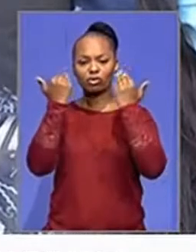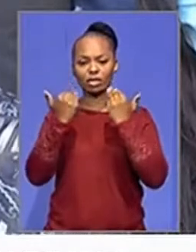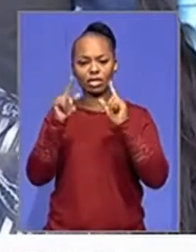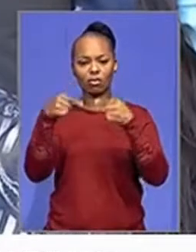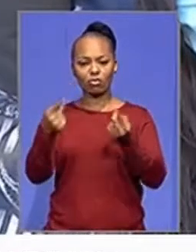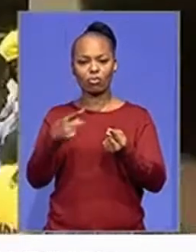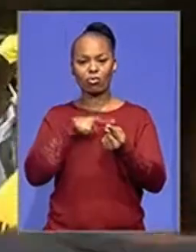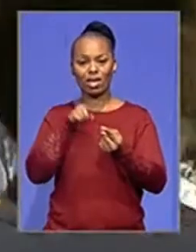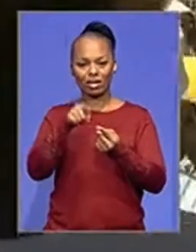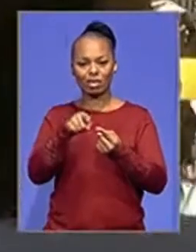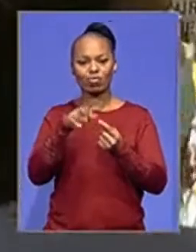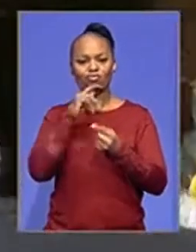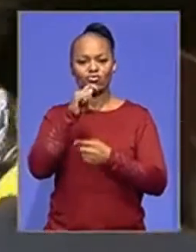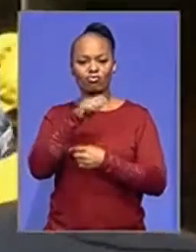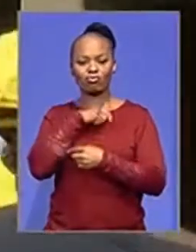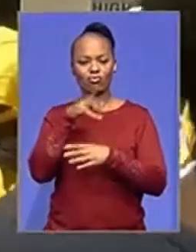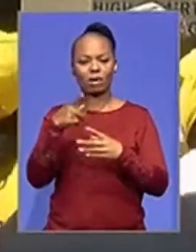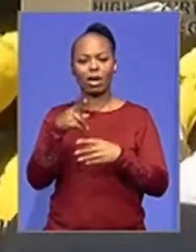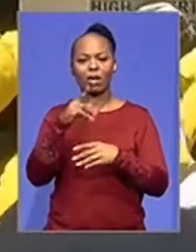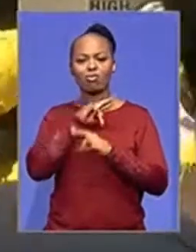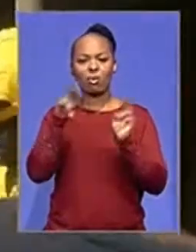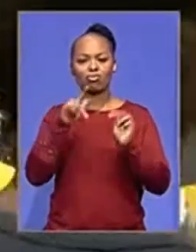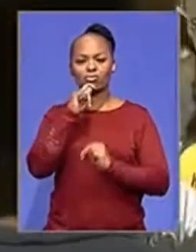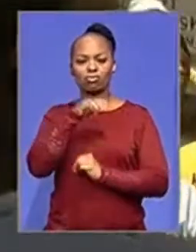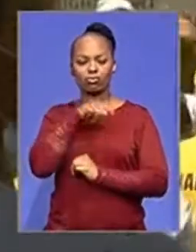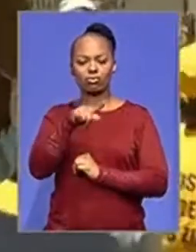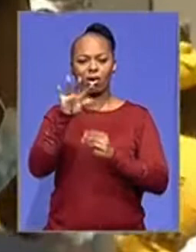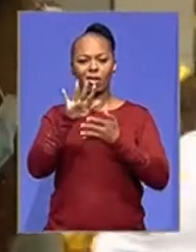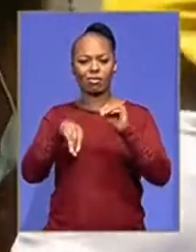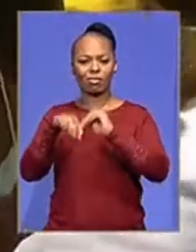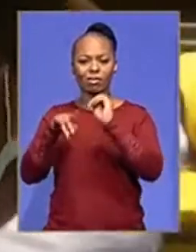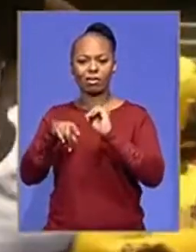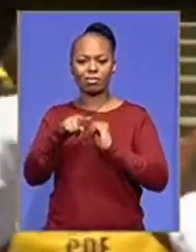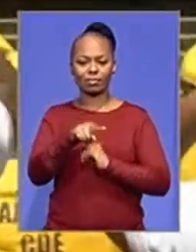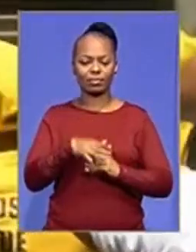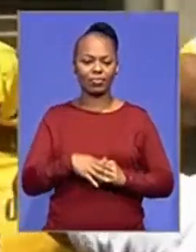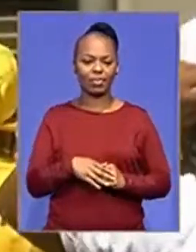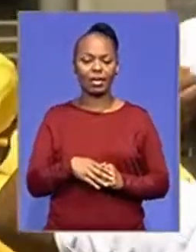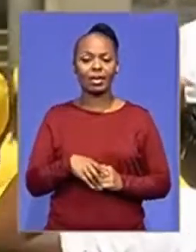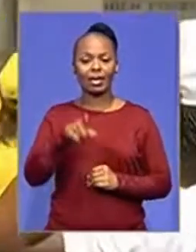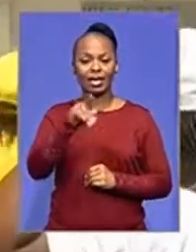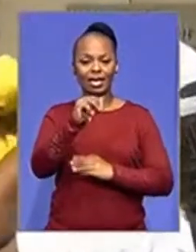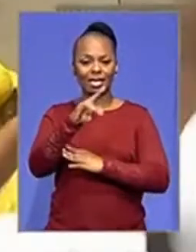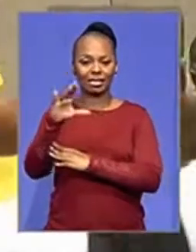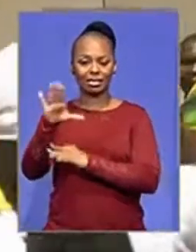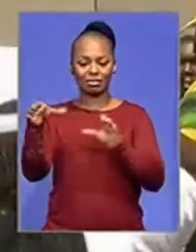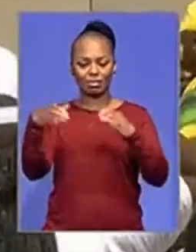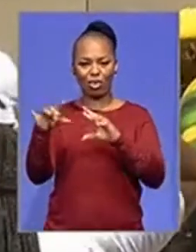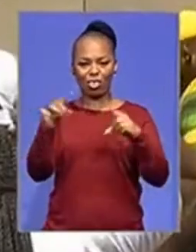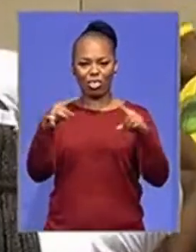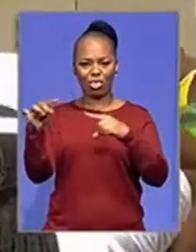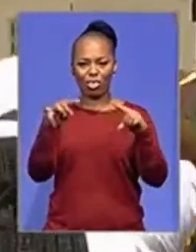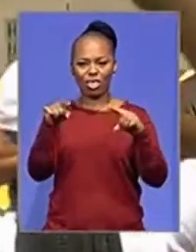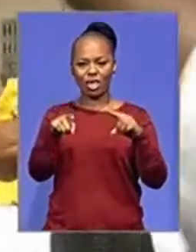malicious prosecution. Nyewe ena ho bonahala e le karolo ya mmomoro wa sepolotiki ka hara ANC. Moo ditho tse ding tsa moga di bonwang di